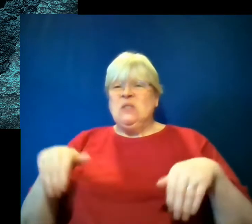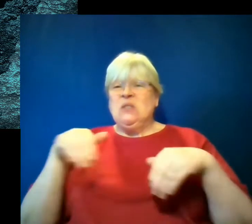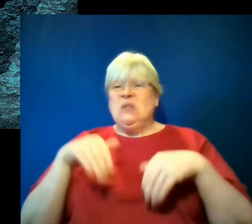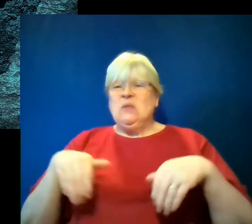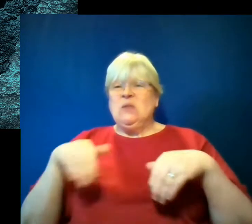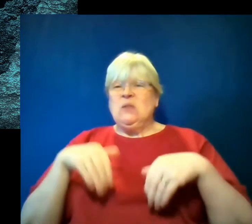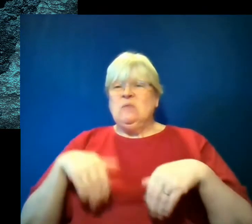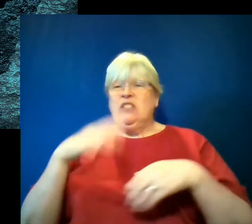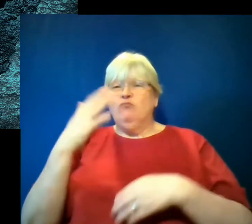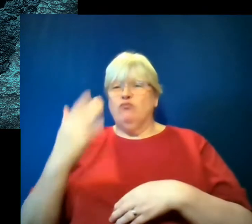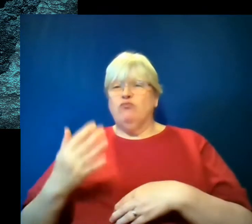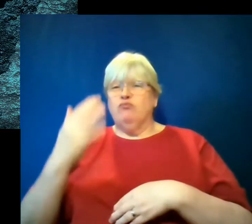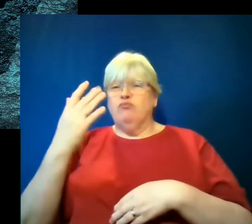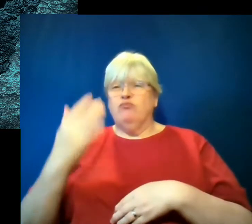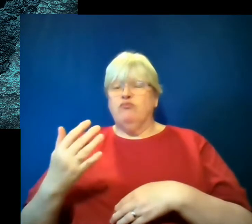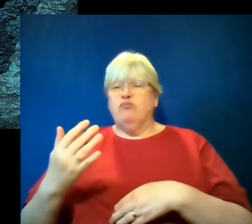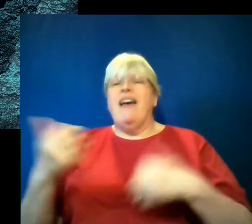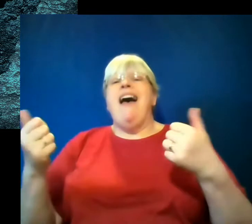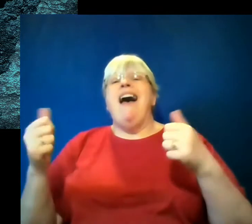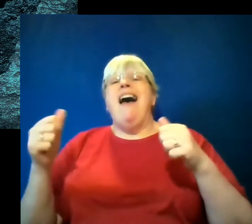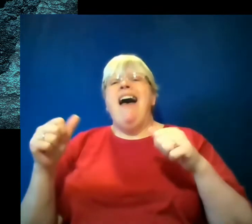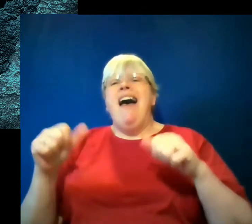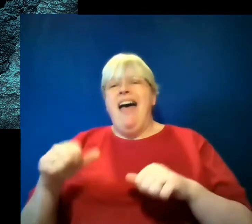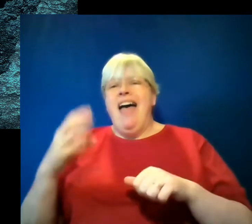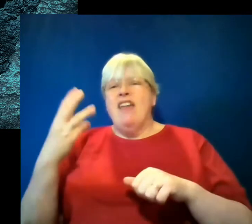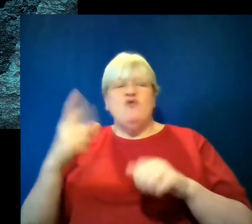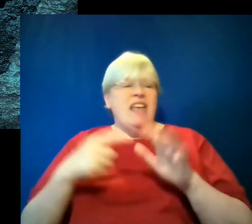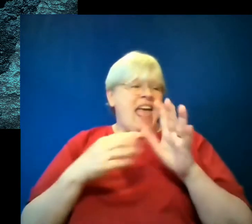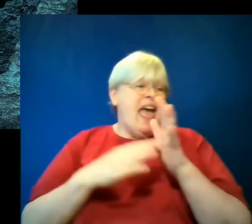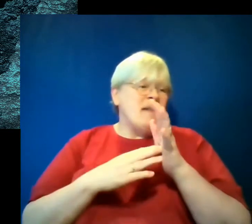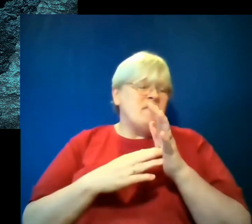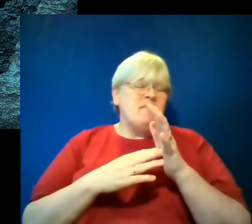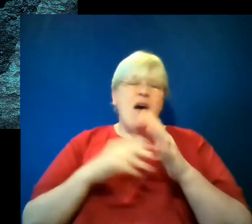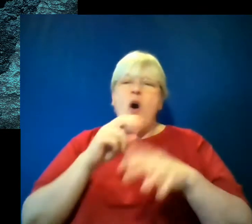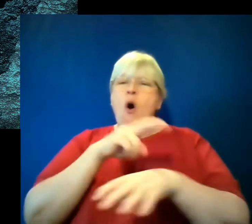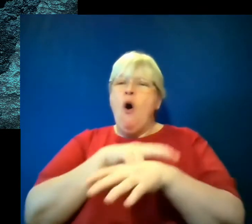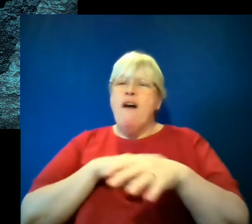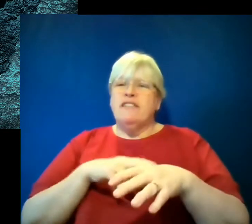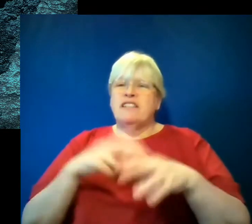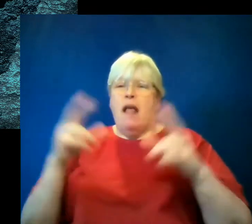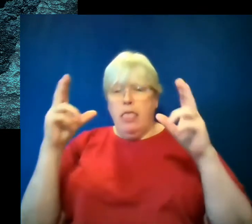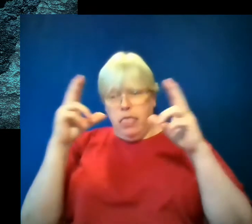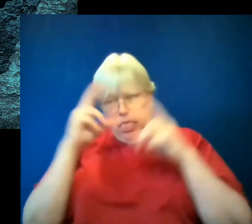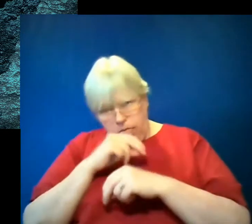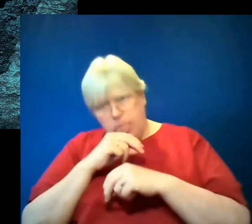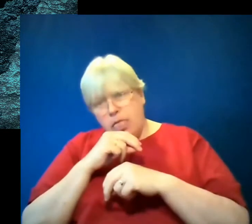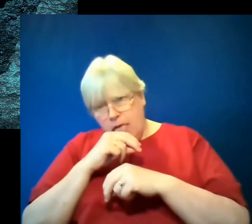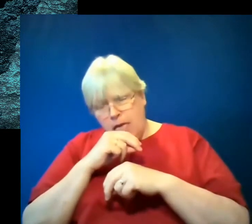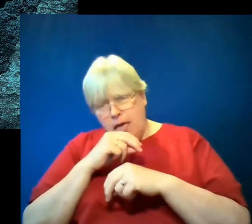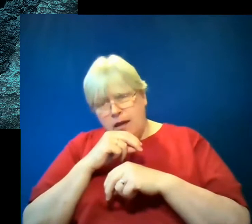countdown. At last, as the clock struck 3 a.m, the officer on duty laid his head down on his folded arms for an illicit